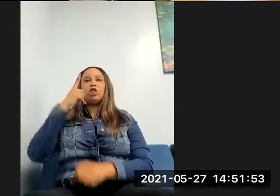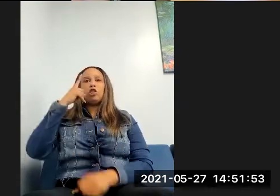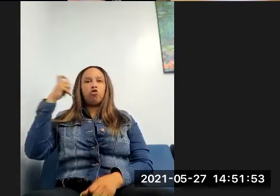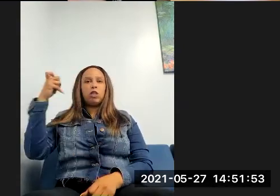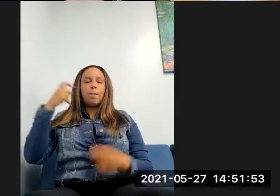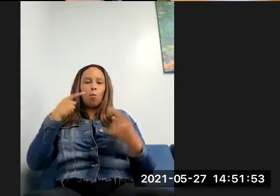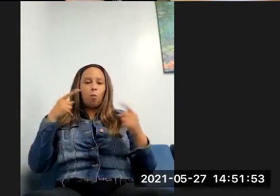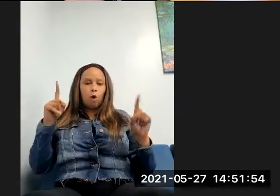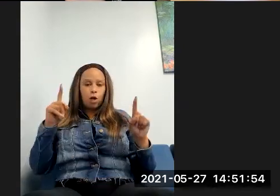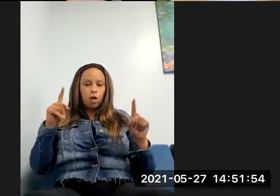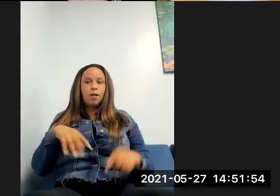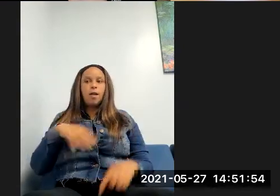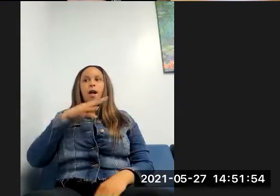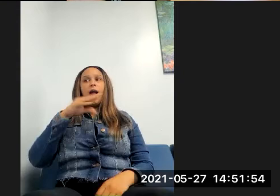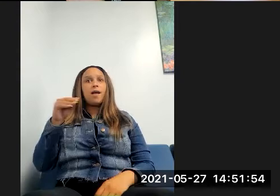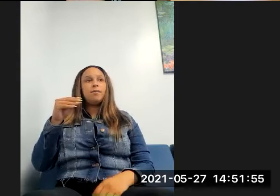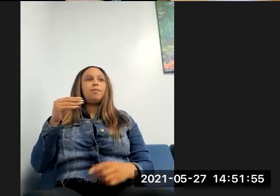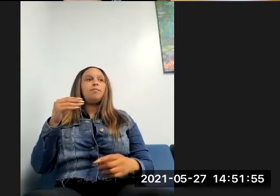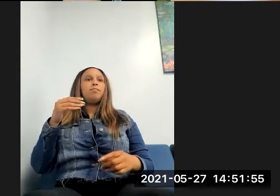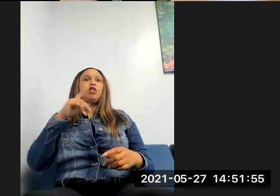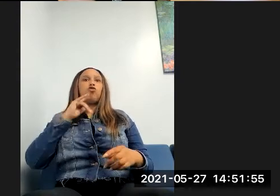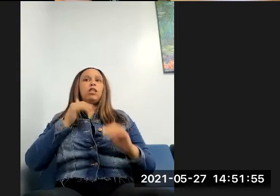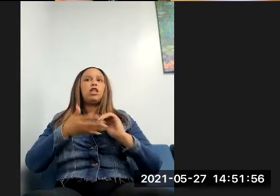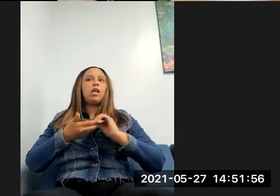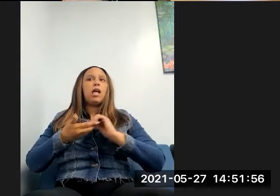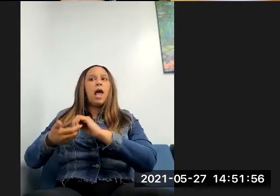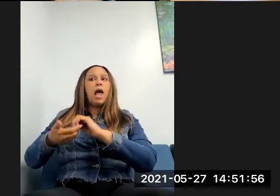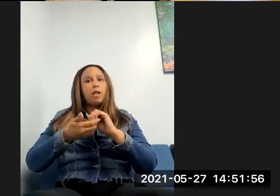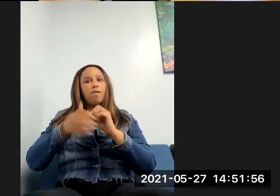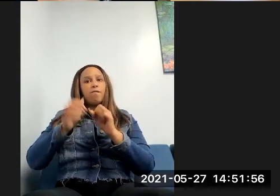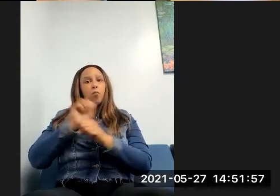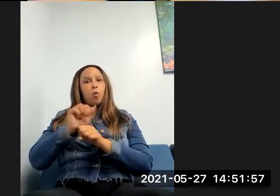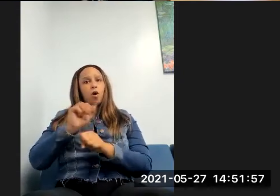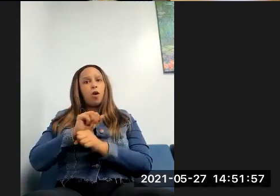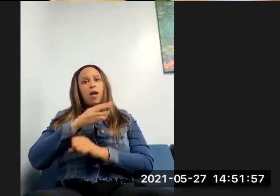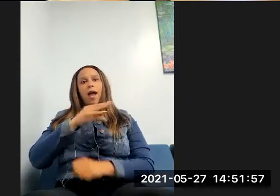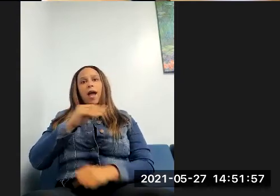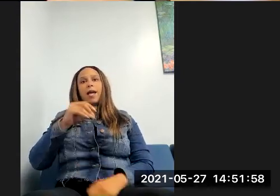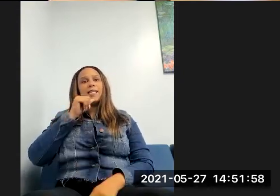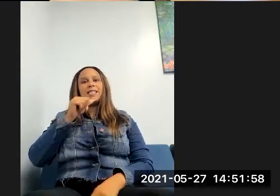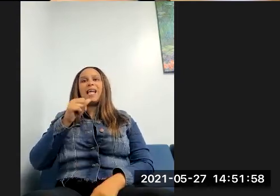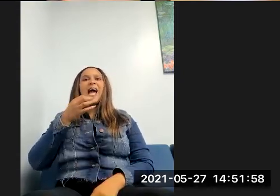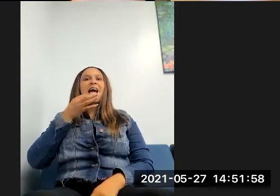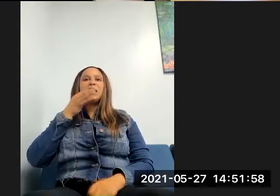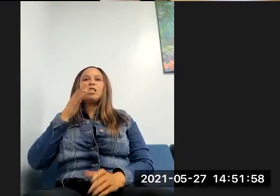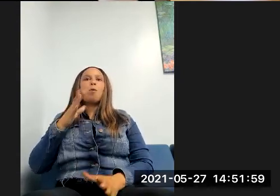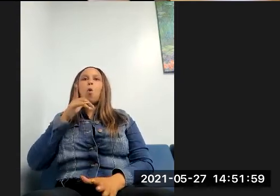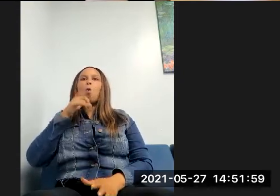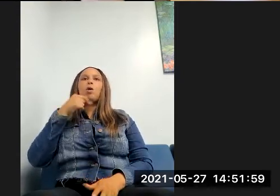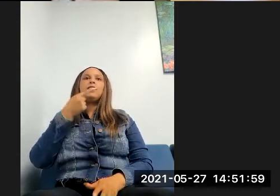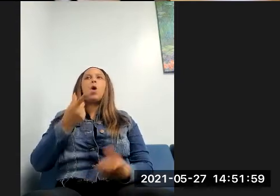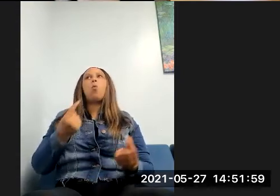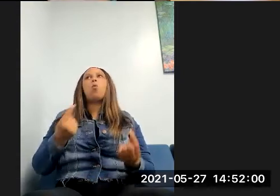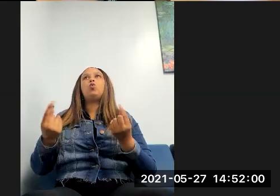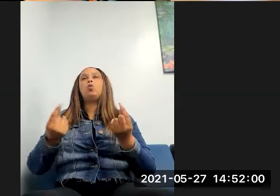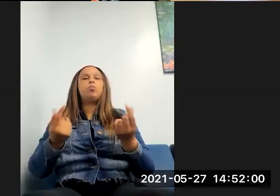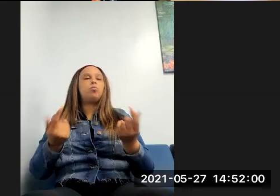And it's collaborative work, and it's not an expert telling you what to do. But